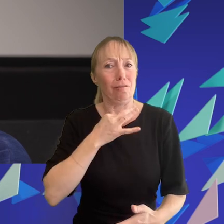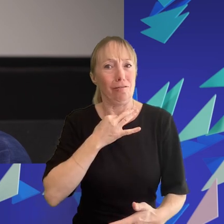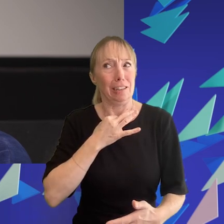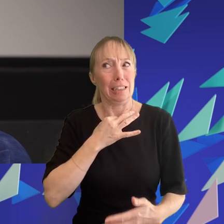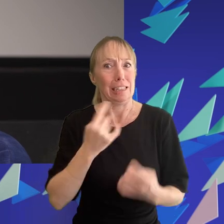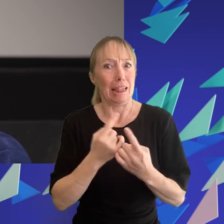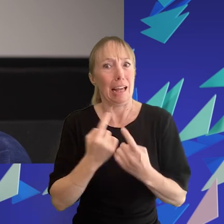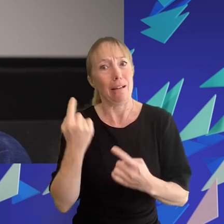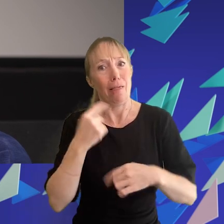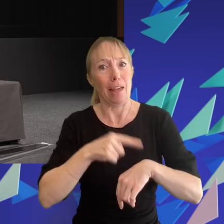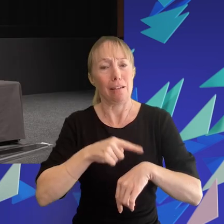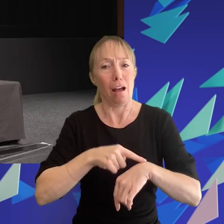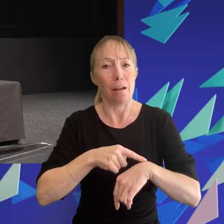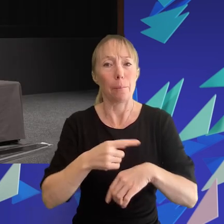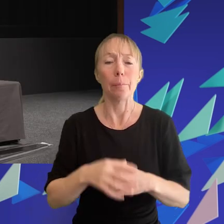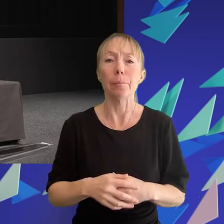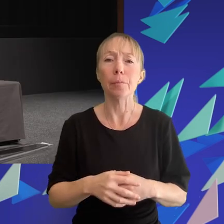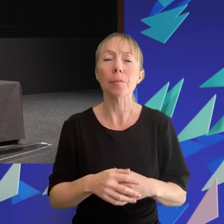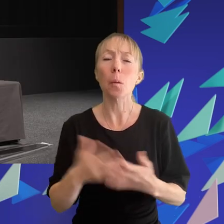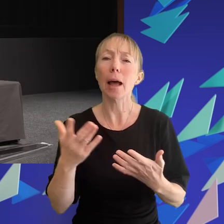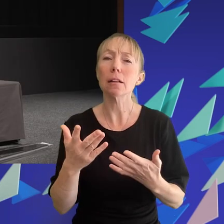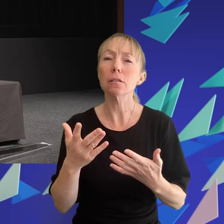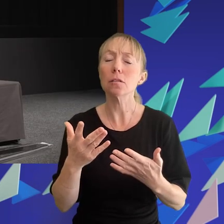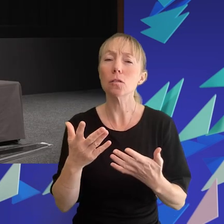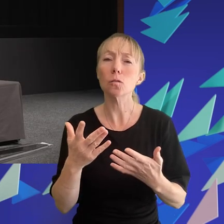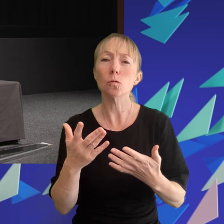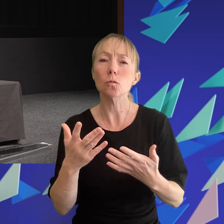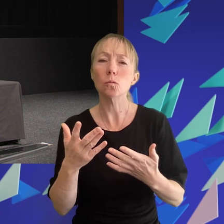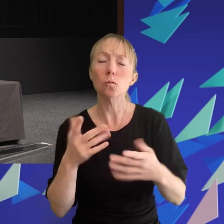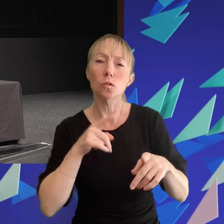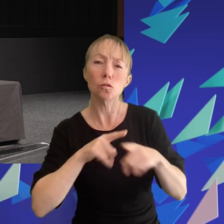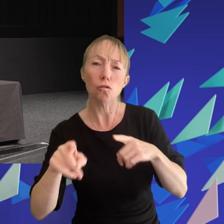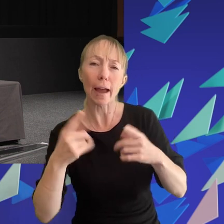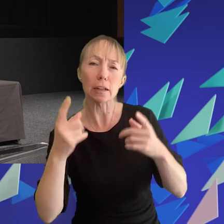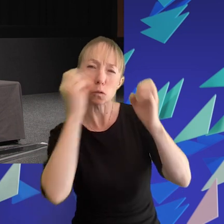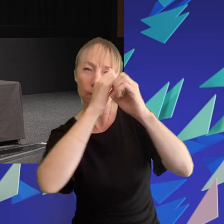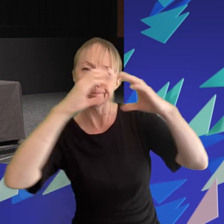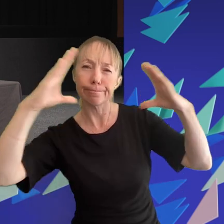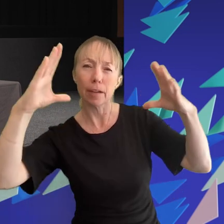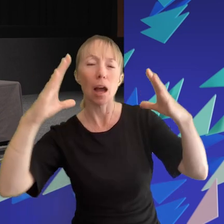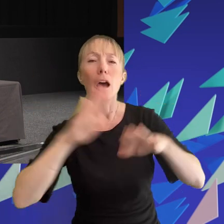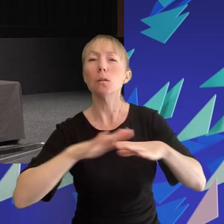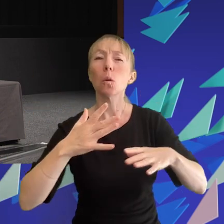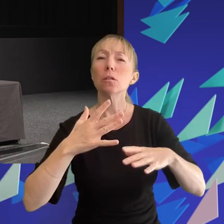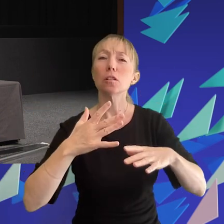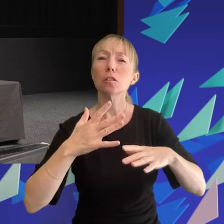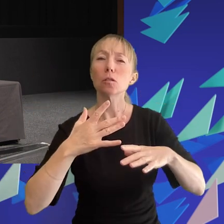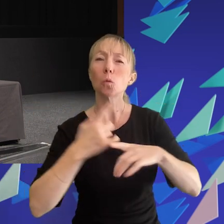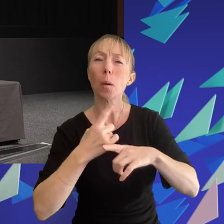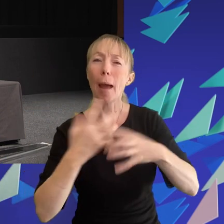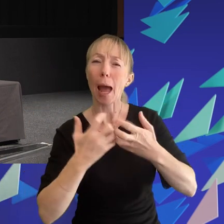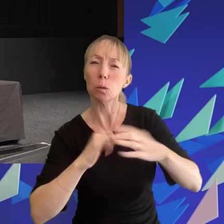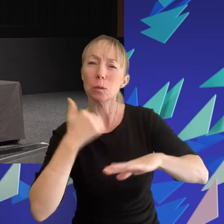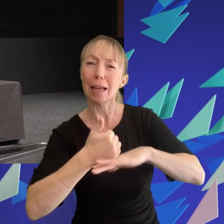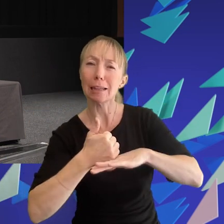time. And just to give us an idea of not just talking about the setup for the whole of his chase sequence,